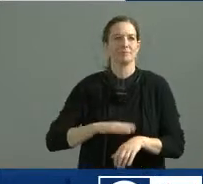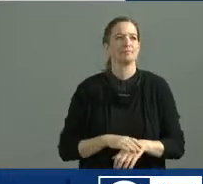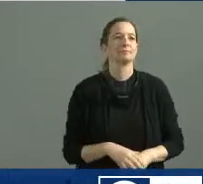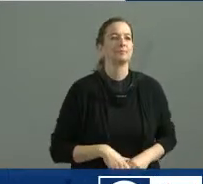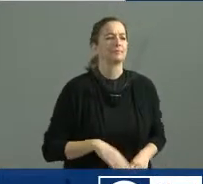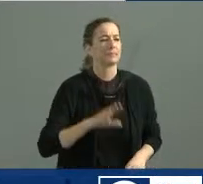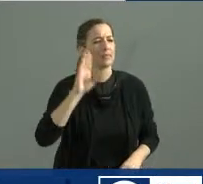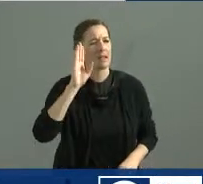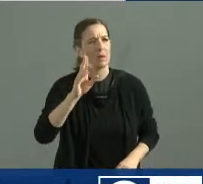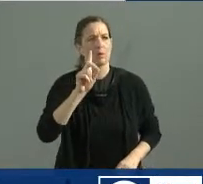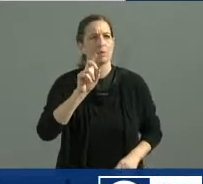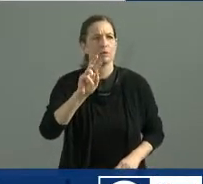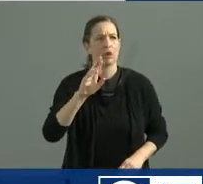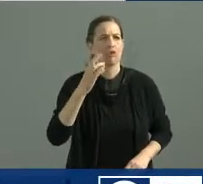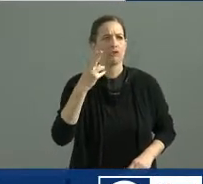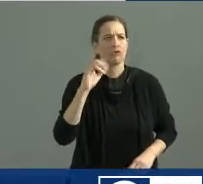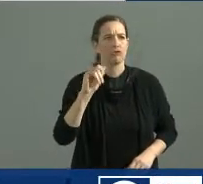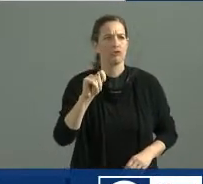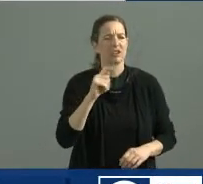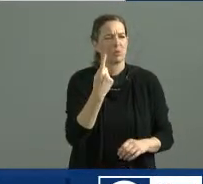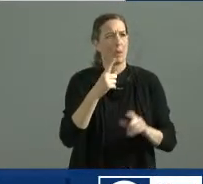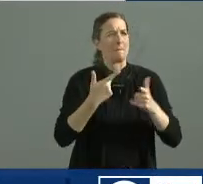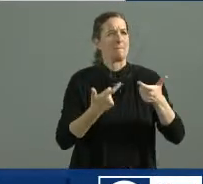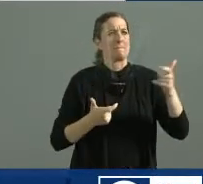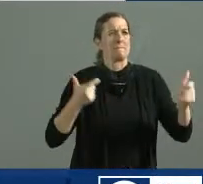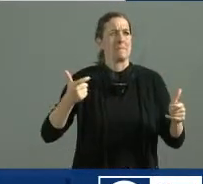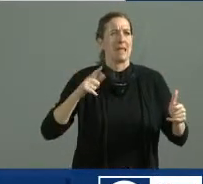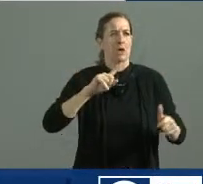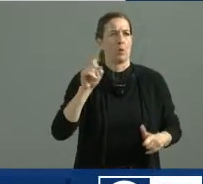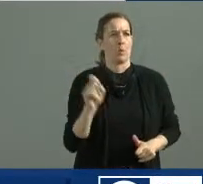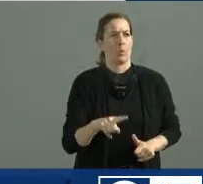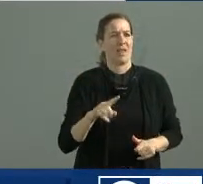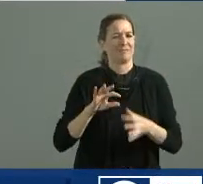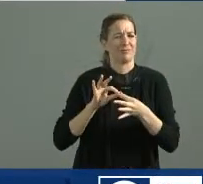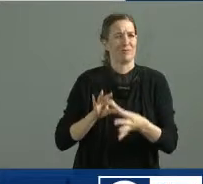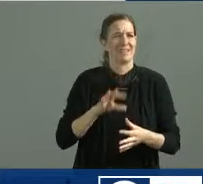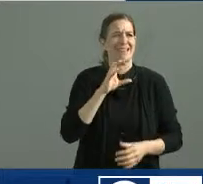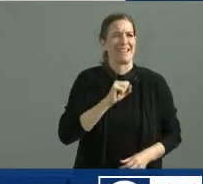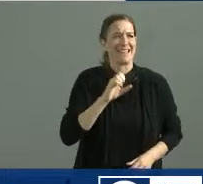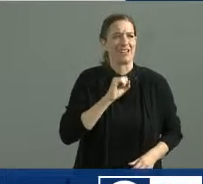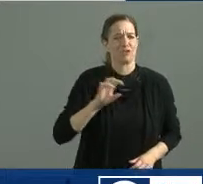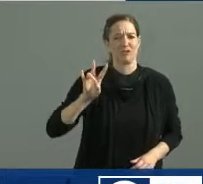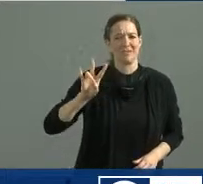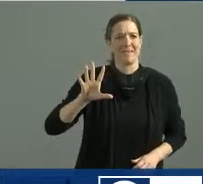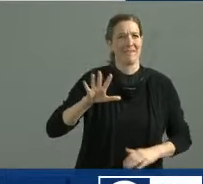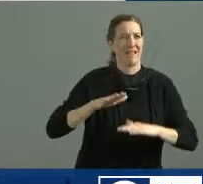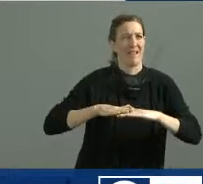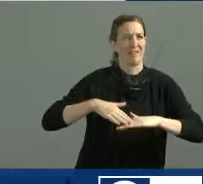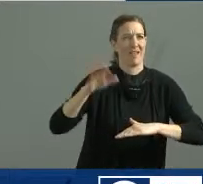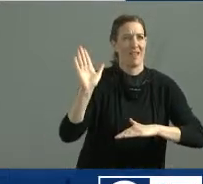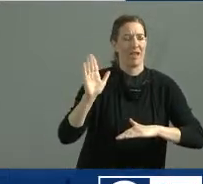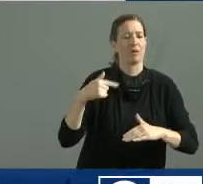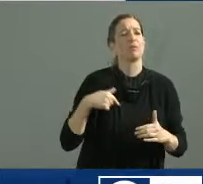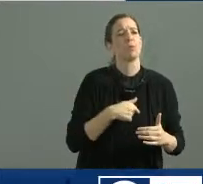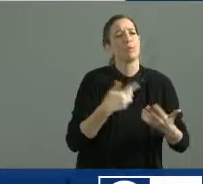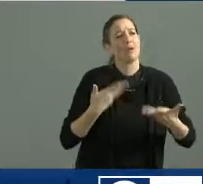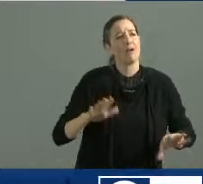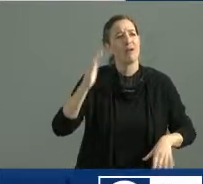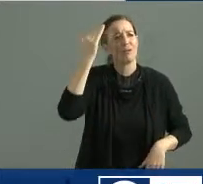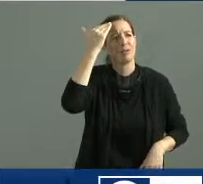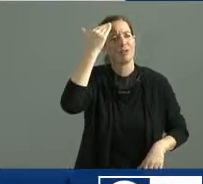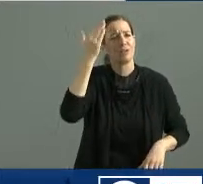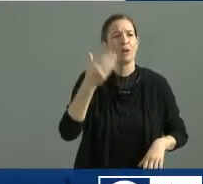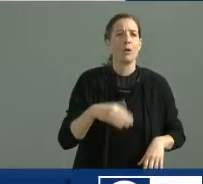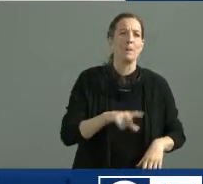of the big questions that we're getting from a lot of folks, especially 75 and older, obviously we know teachers, police officers, those in the